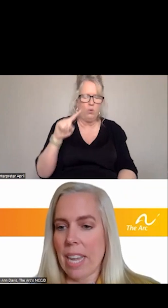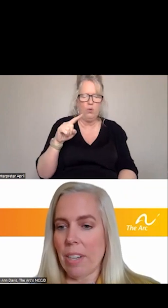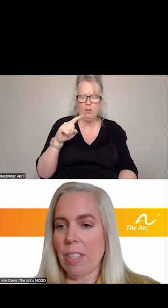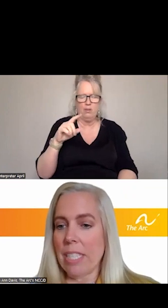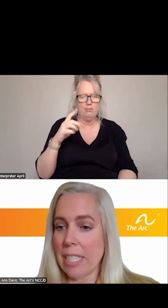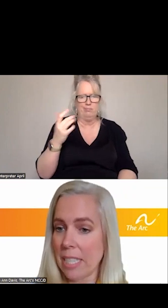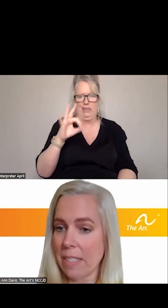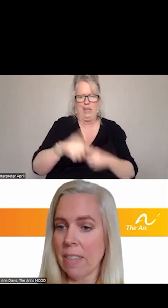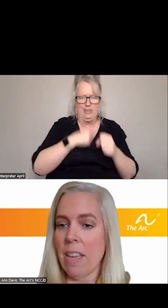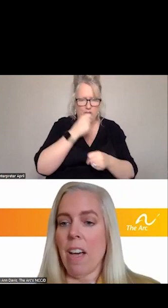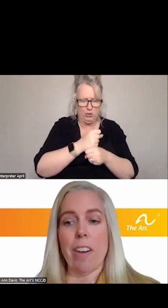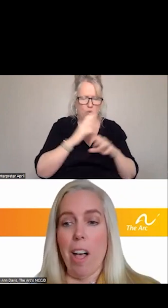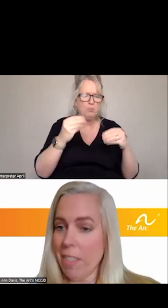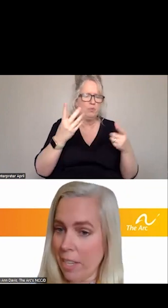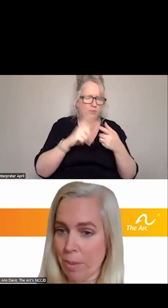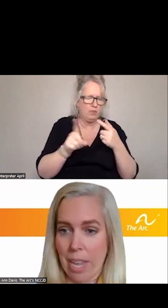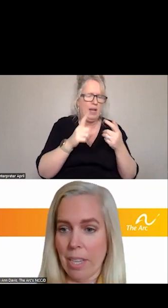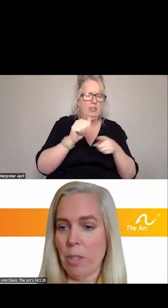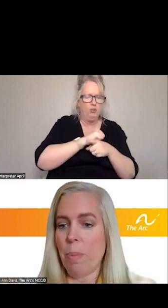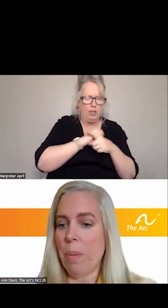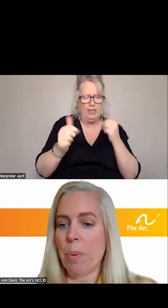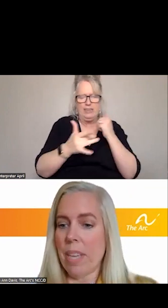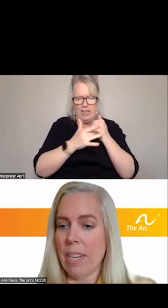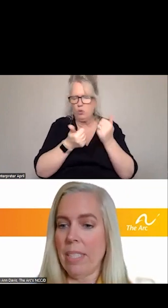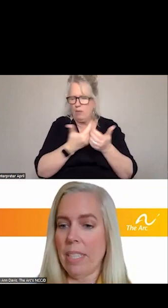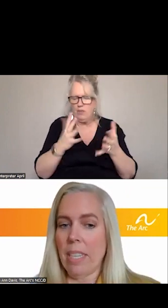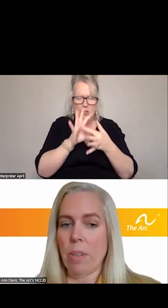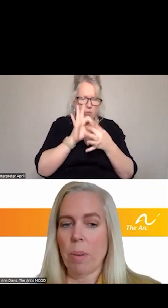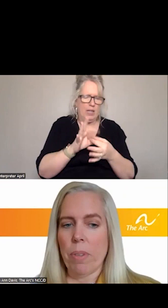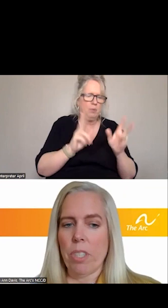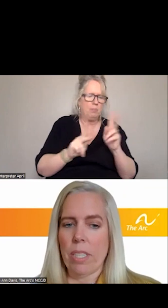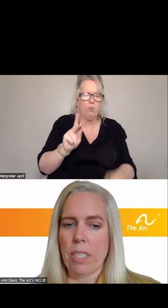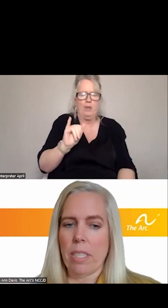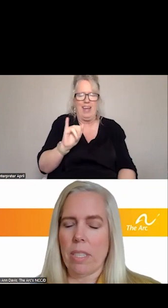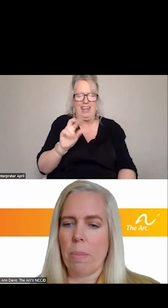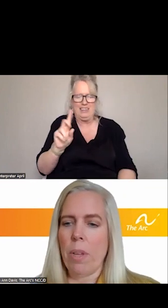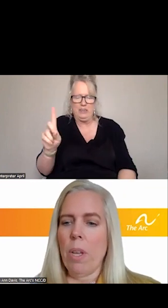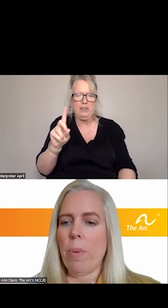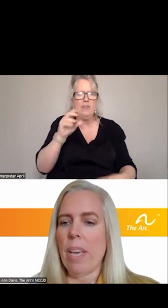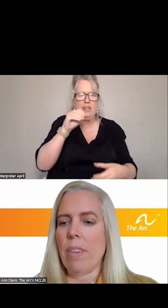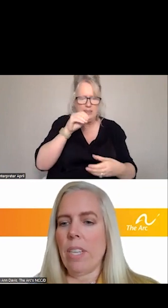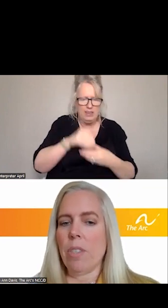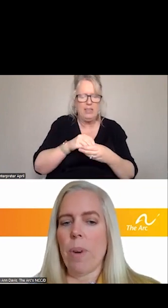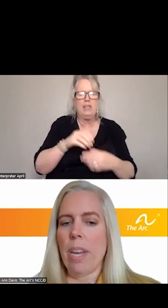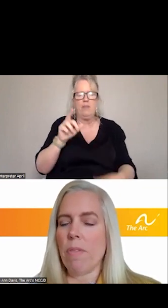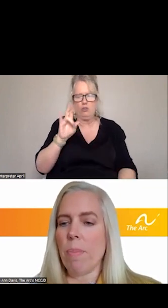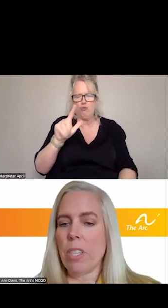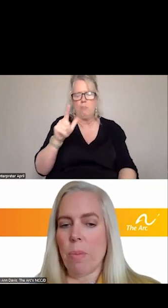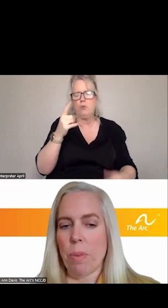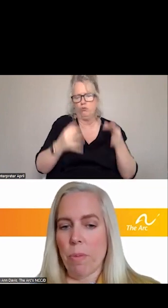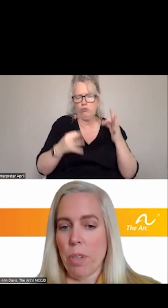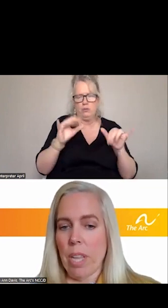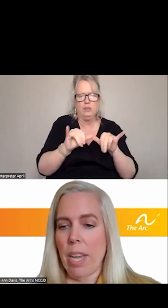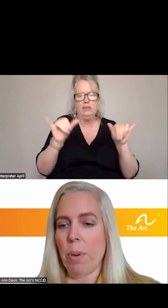training and technical assistance on all things related to people with IDD in the criminal justice system. We have a nationwide